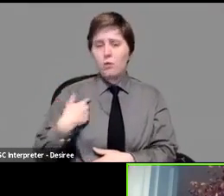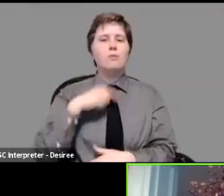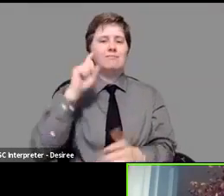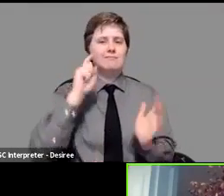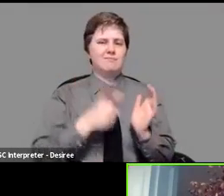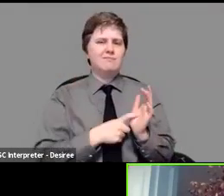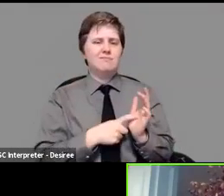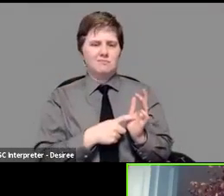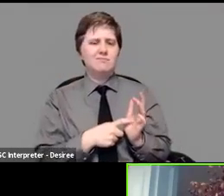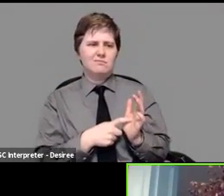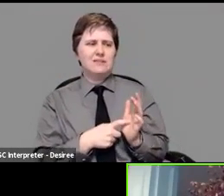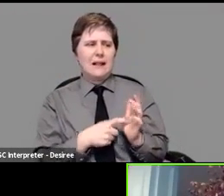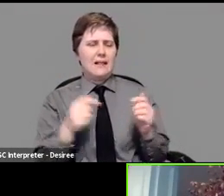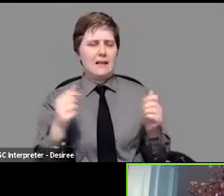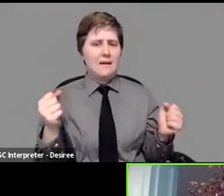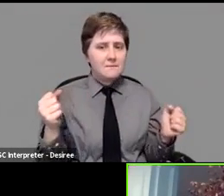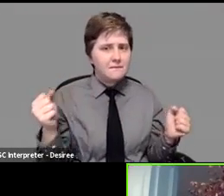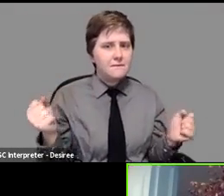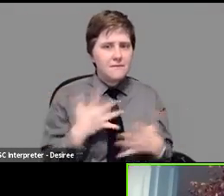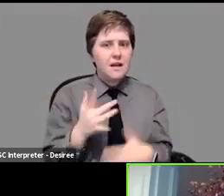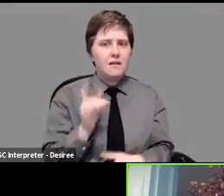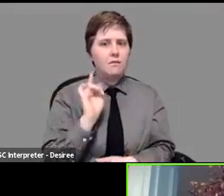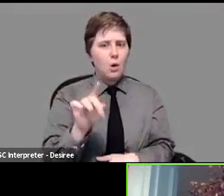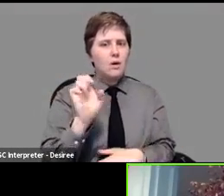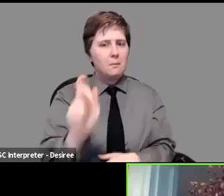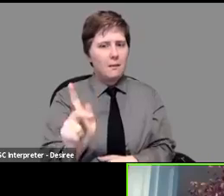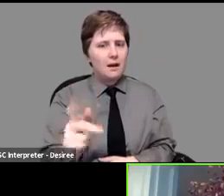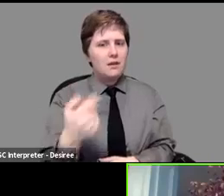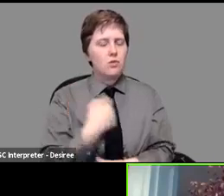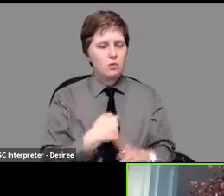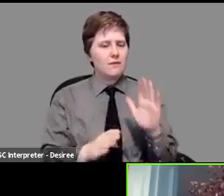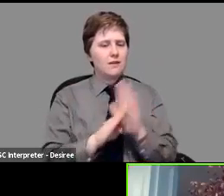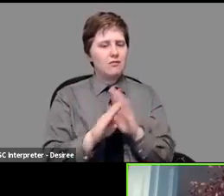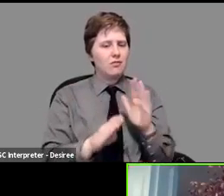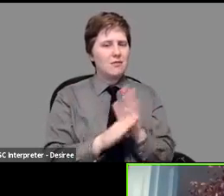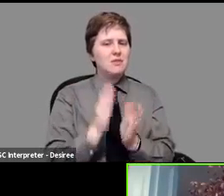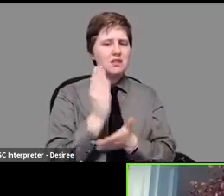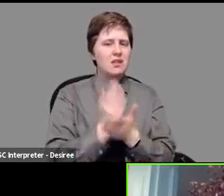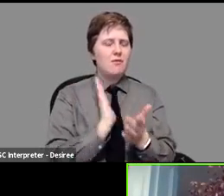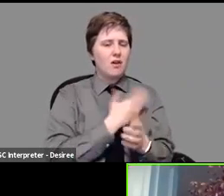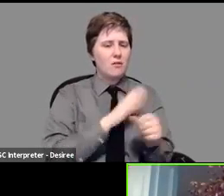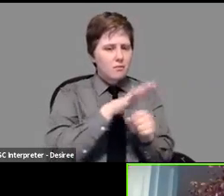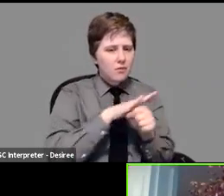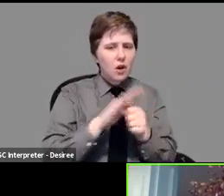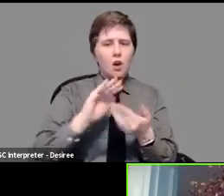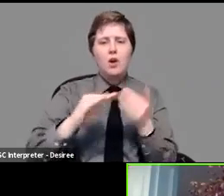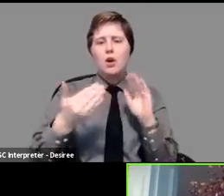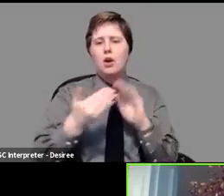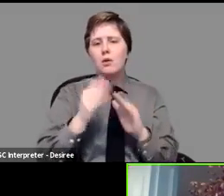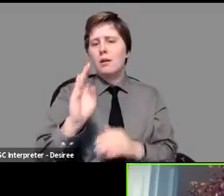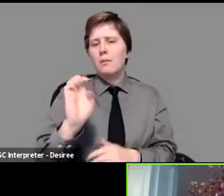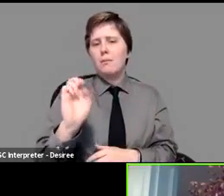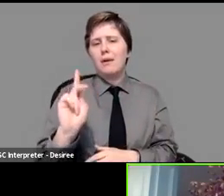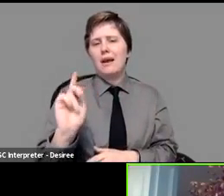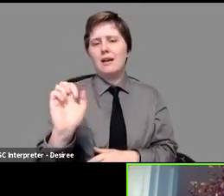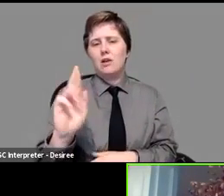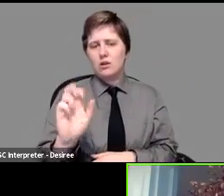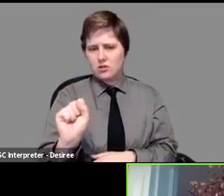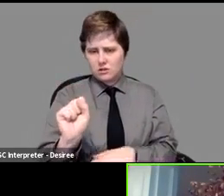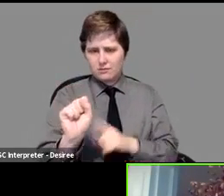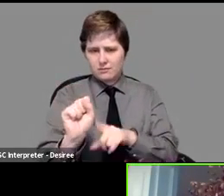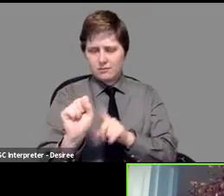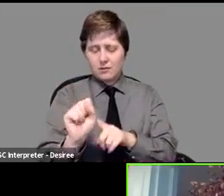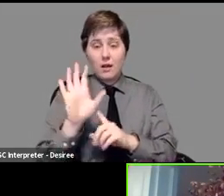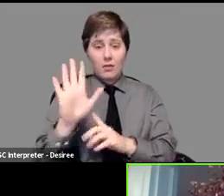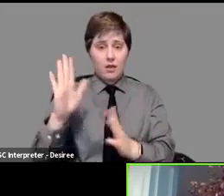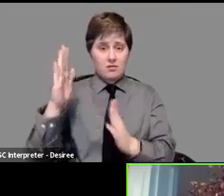is this fear of going to the bank. So we've developed in some of our markets community bankers, and their number one goal is to sit